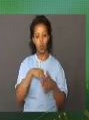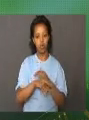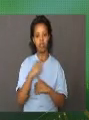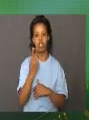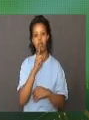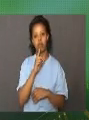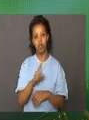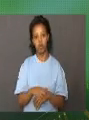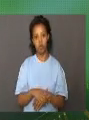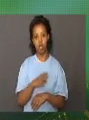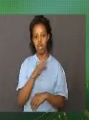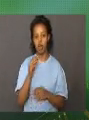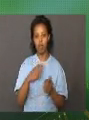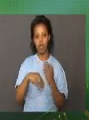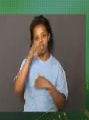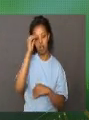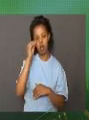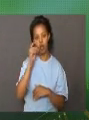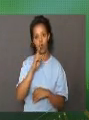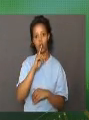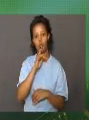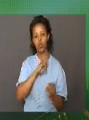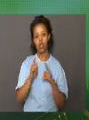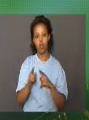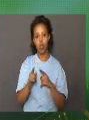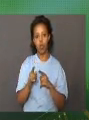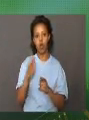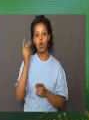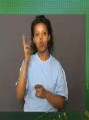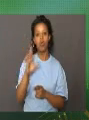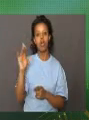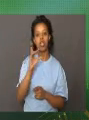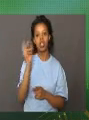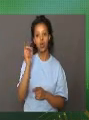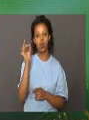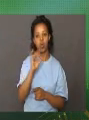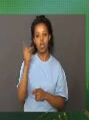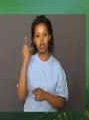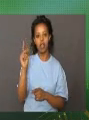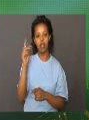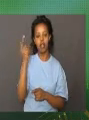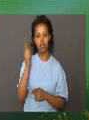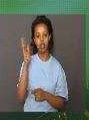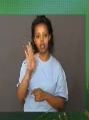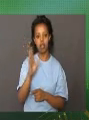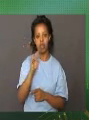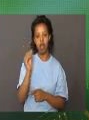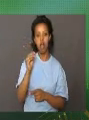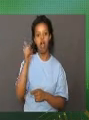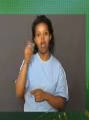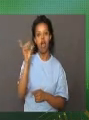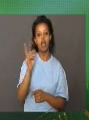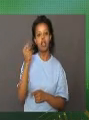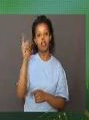treatments. We learned about the percolating filter method and the activated sludge